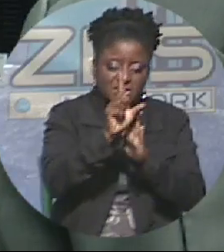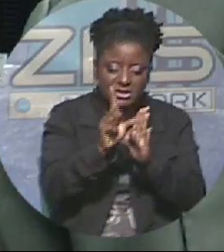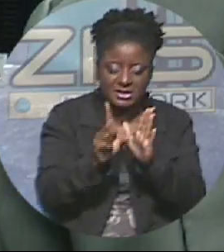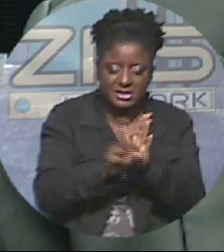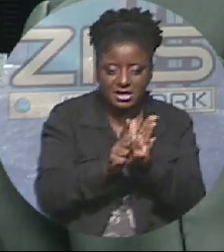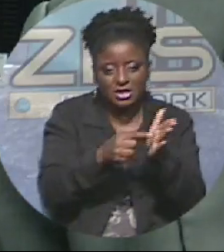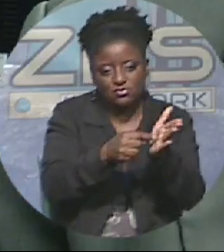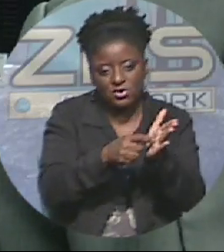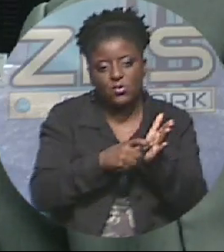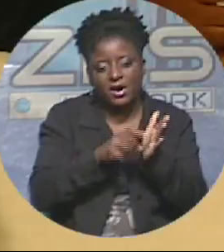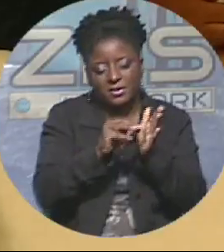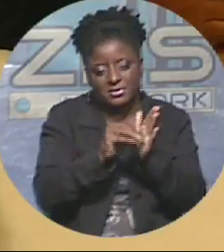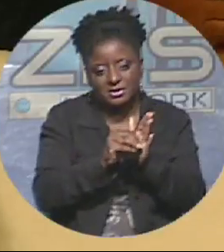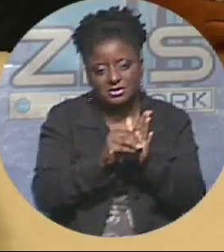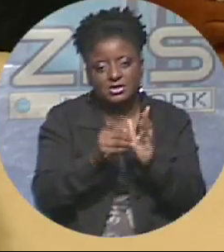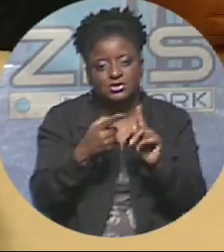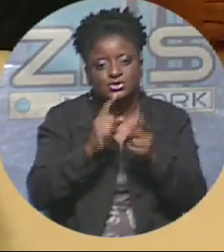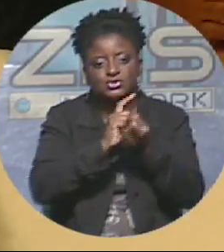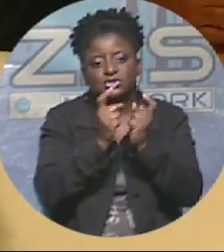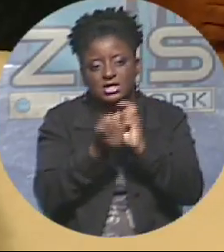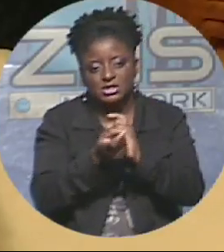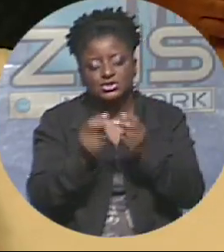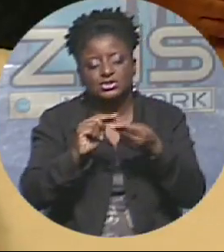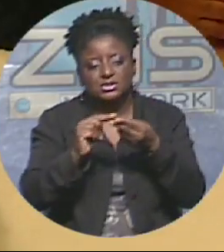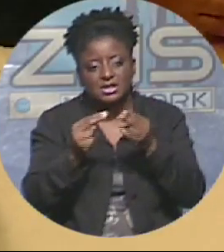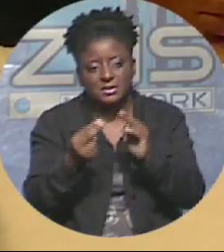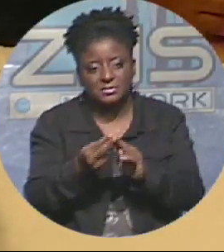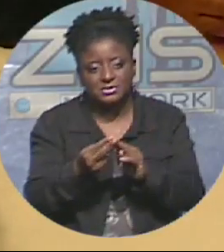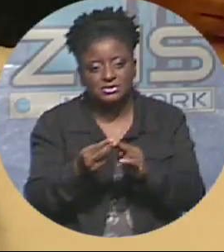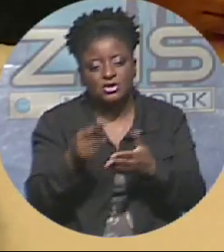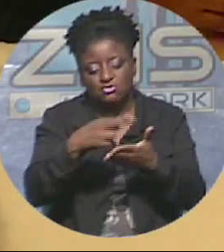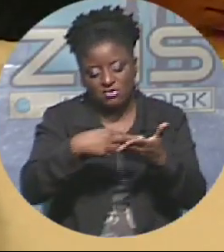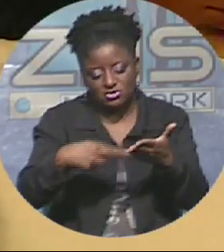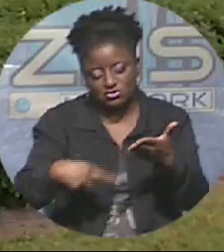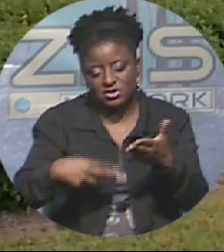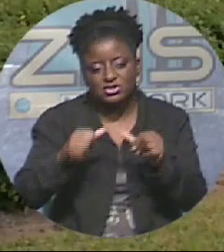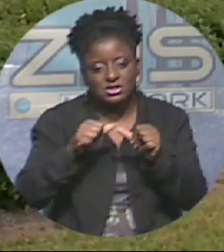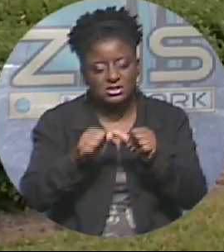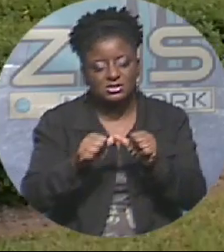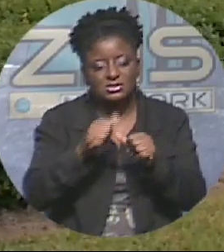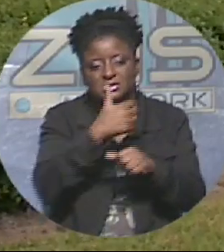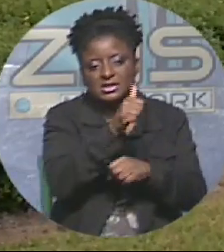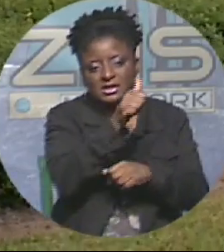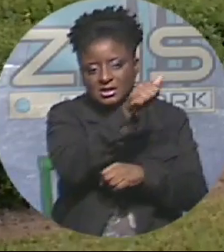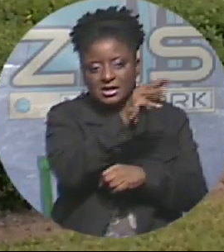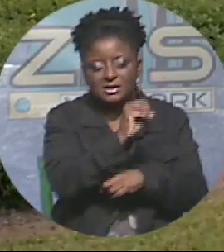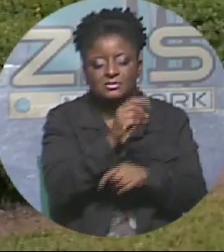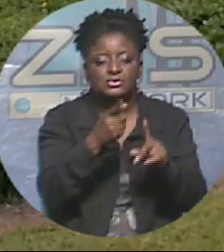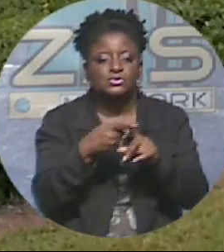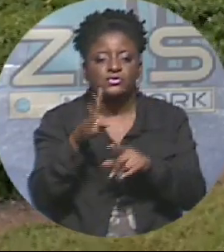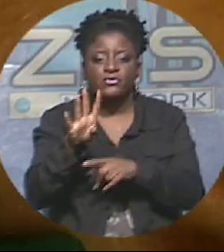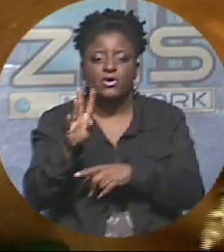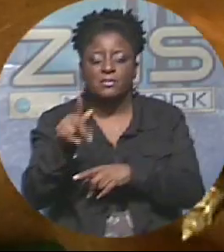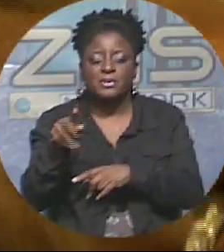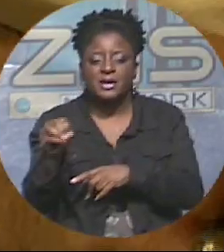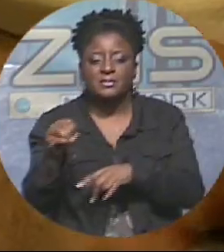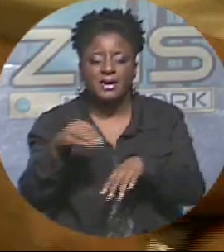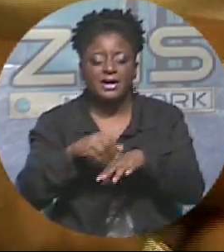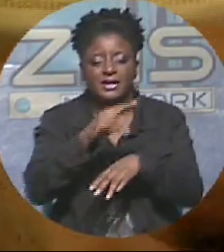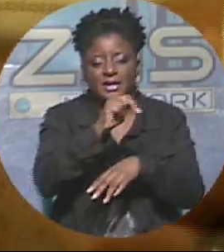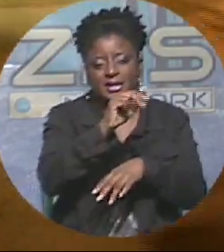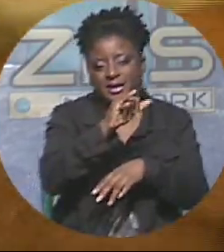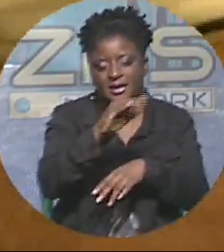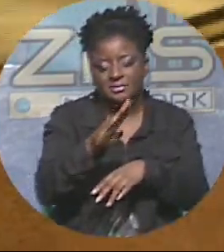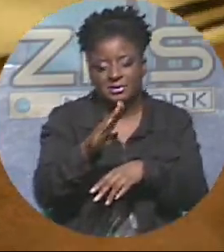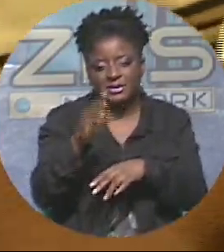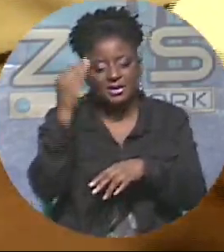decisions as they see fit. Voter registration drive continues from 10 to 4 at NIB headquarters daily. Also at the mall at